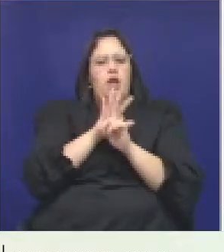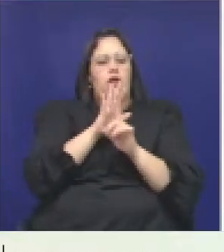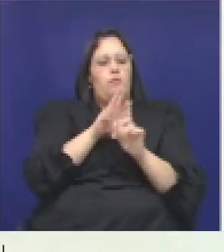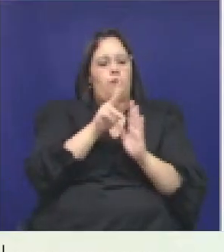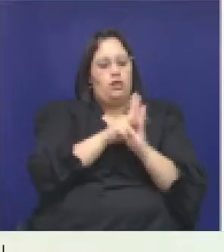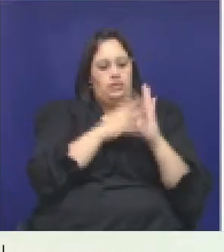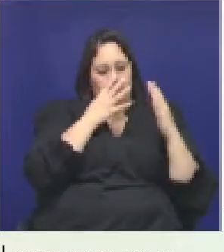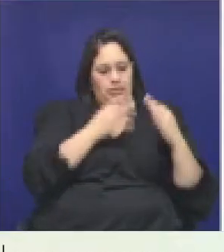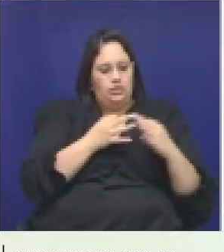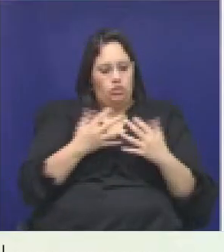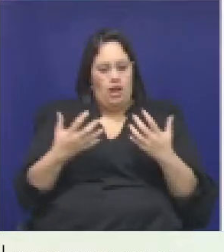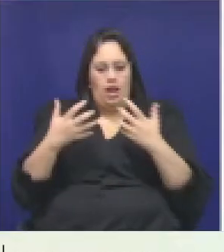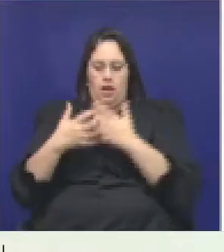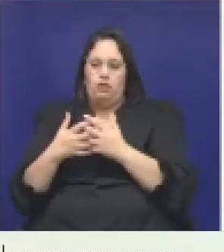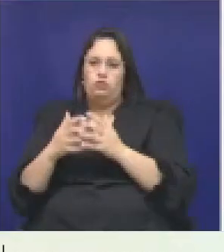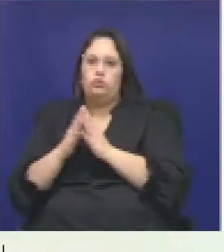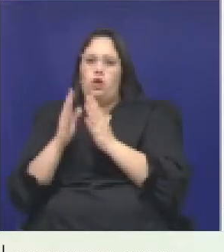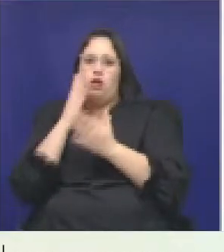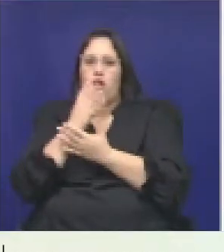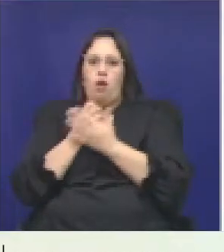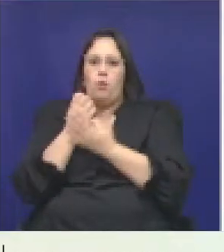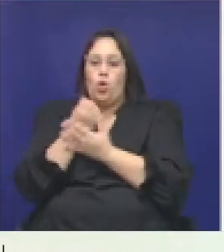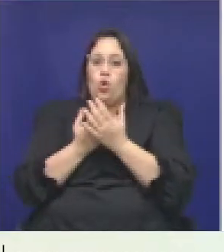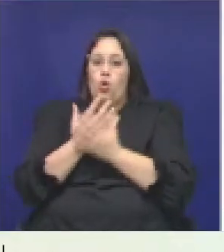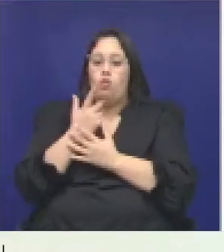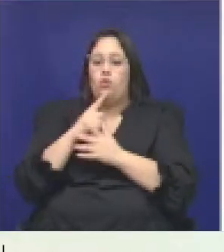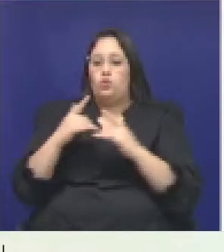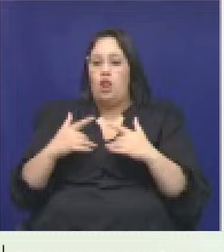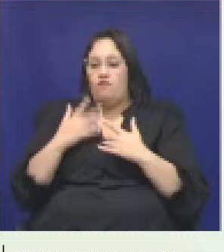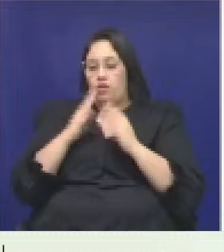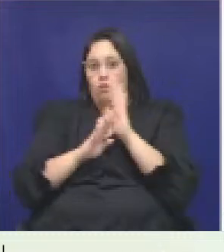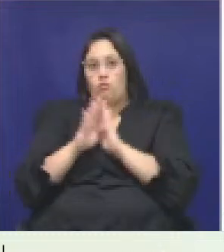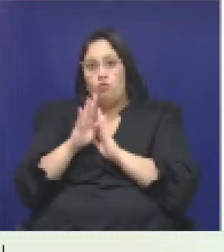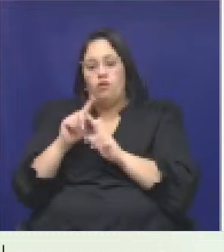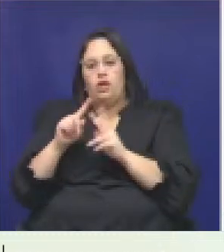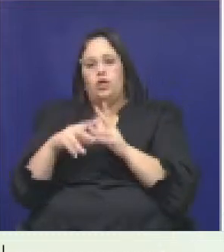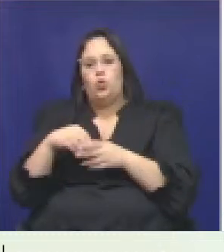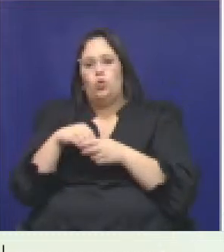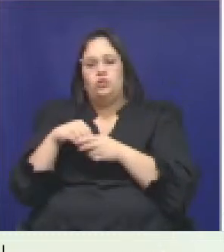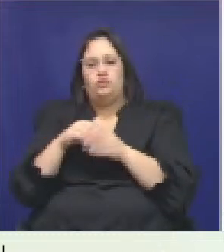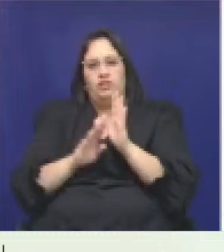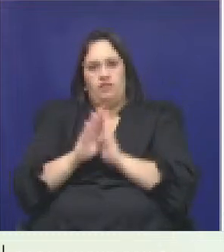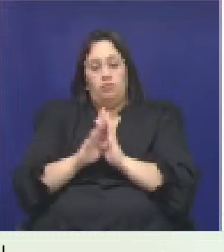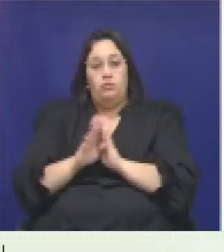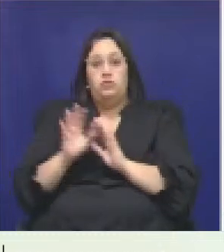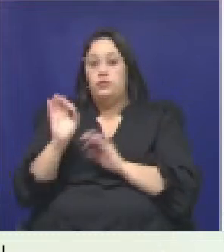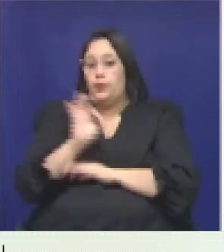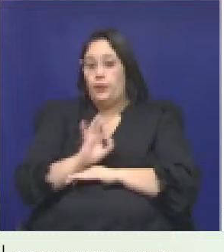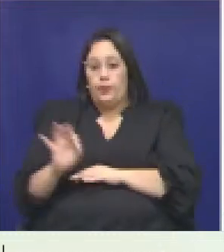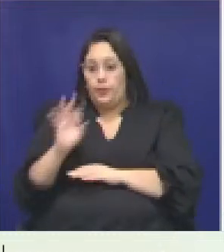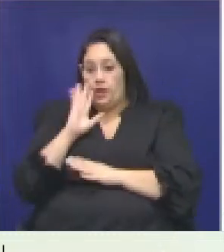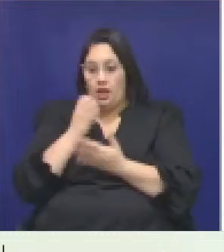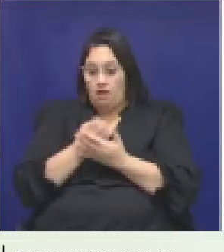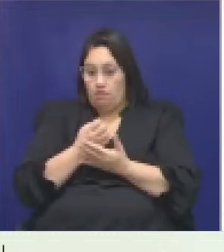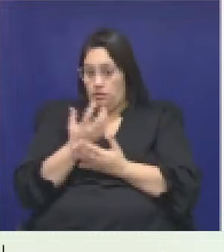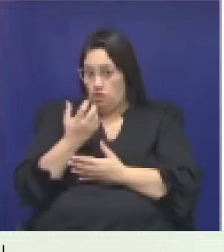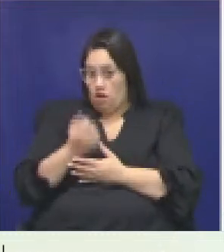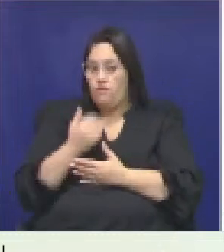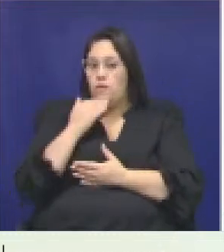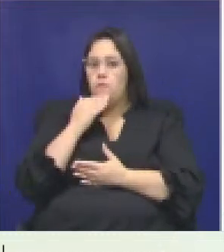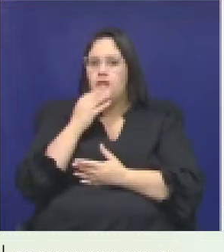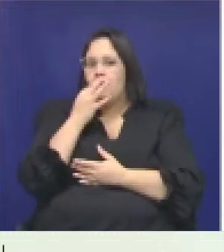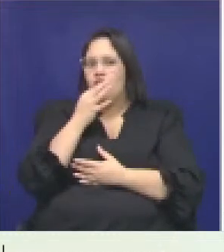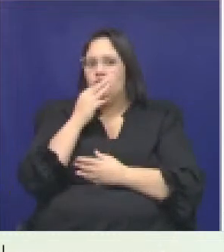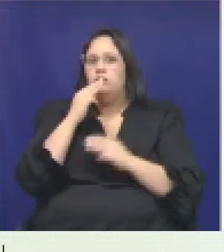decisions relating to economic growth, standards of living improvements, and inclusive development. Without empirical evidence, government promises of